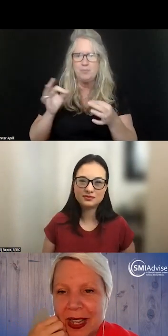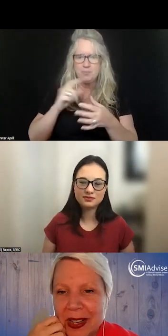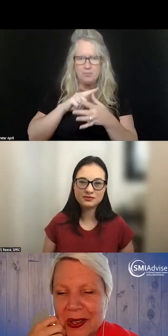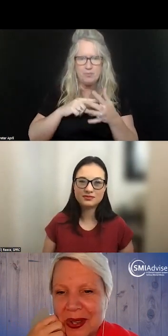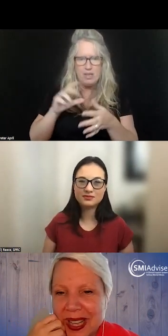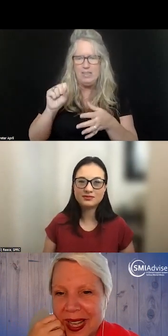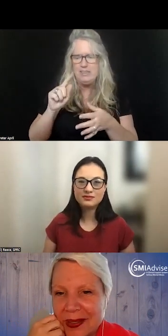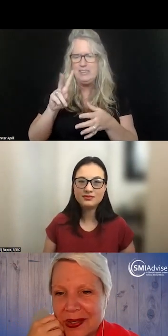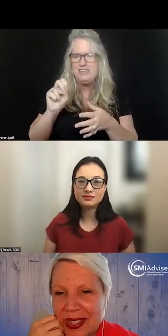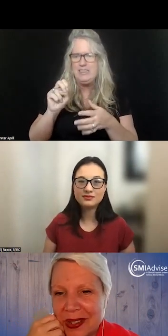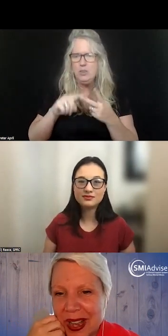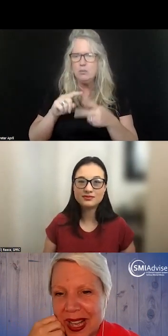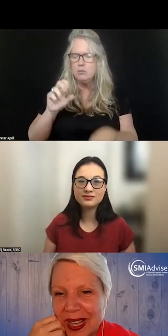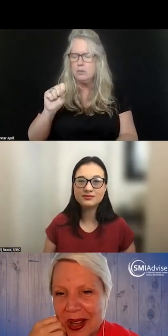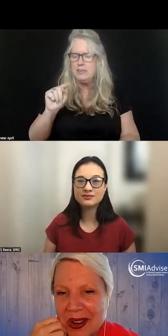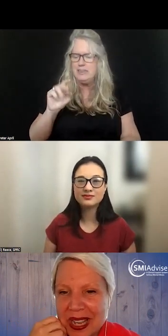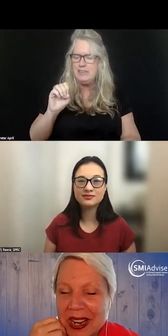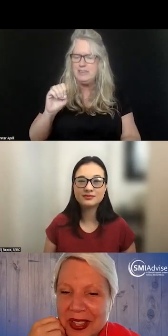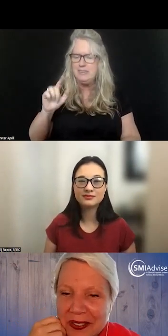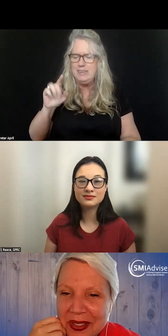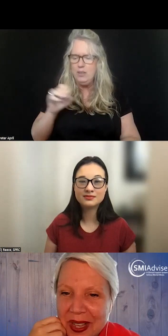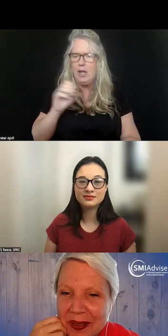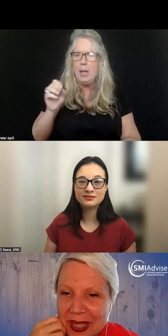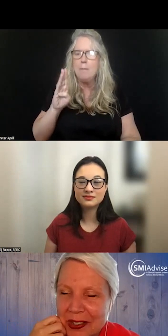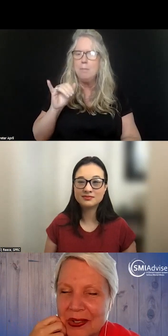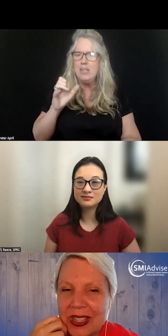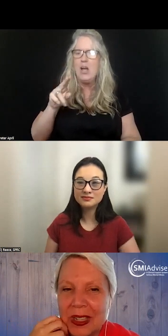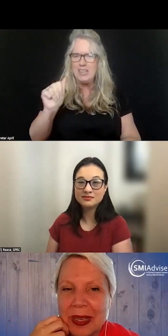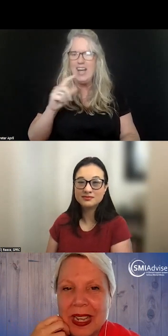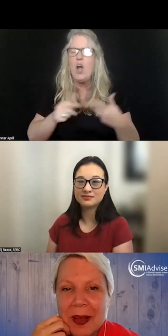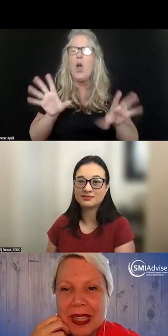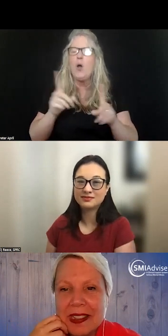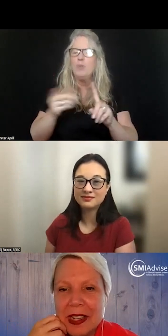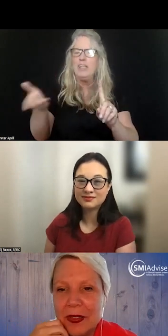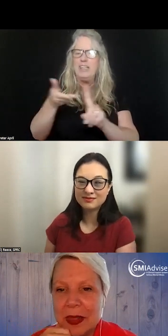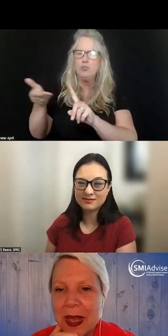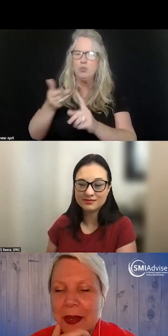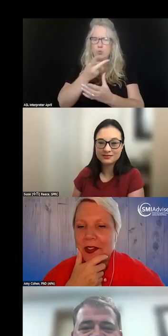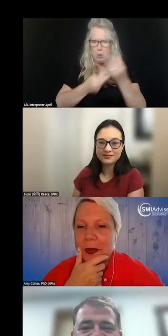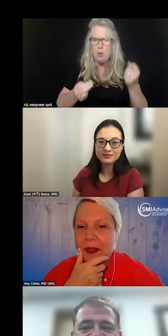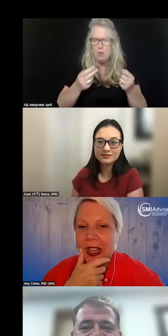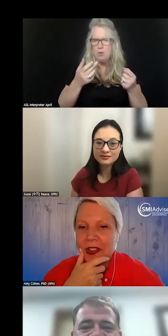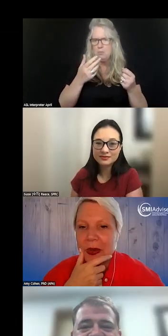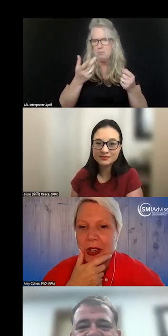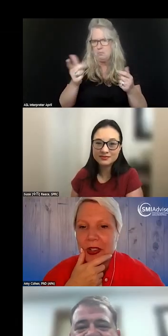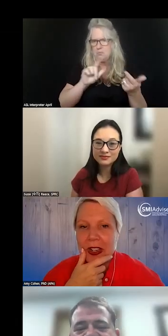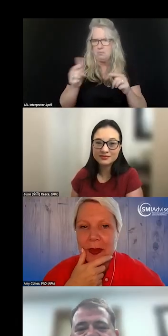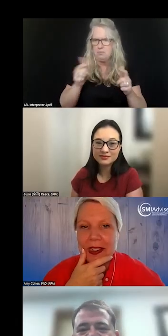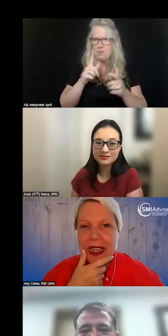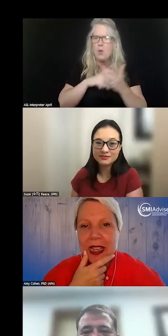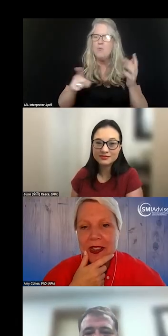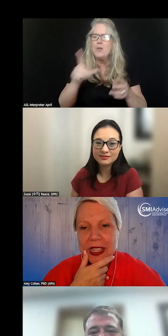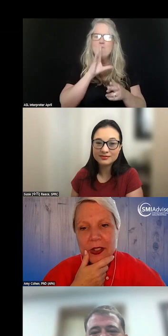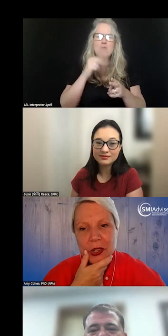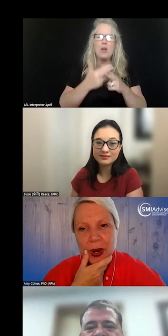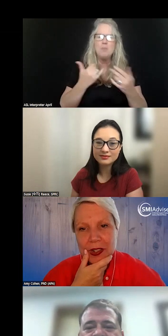and Bianca, who Susie already kind of introduced a little bit, but let's hear from them and some reflections on what you talked about